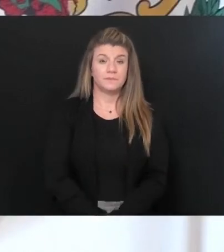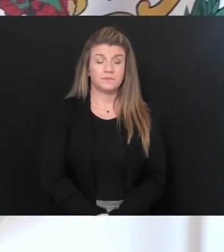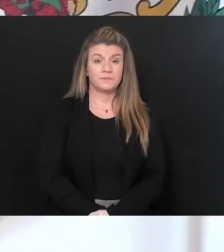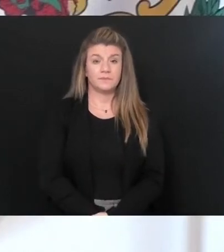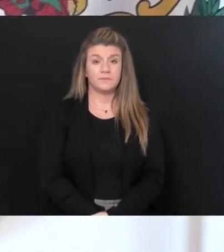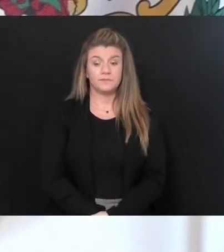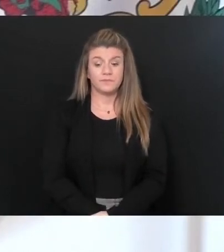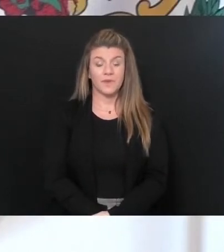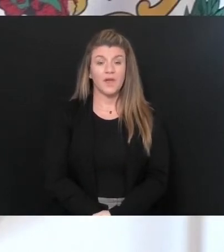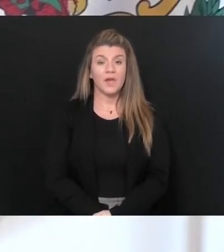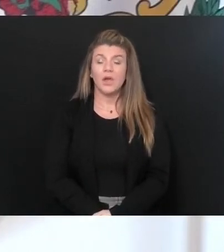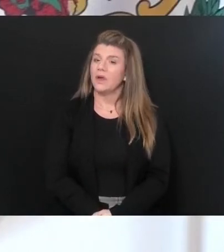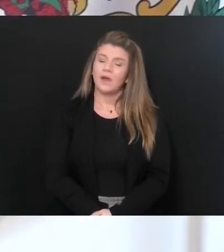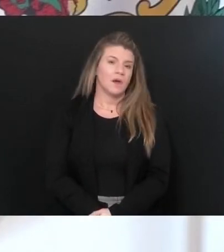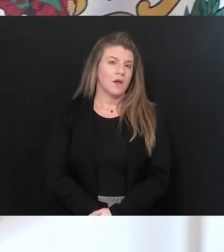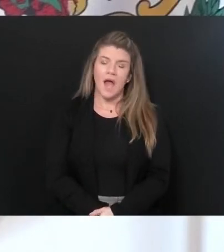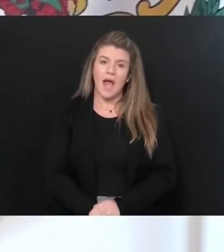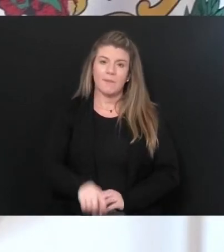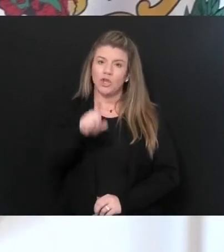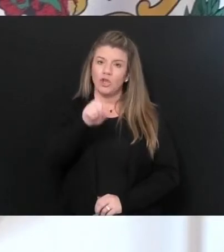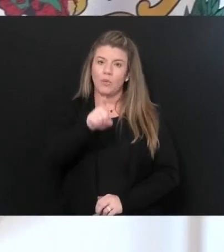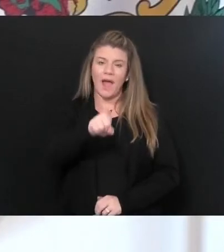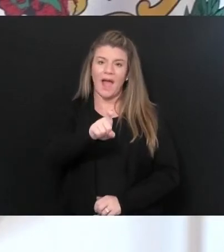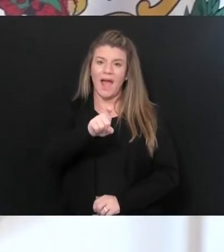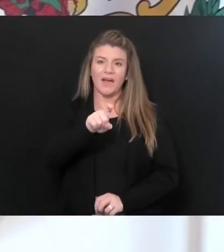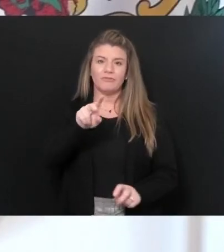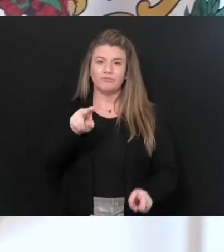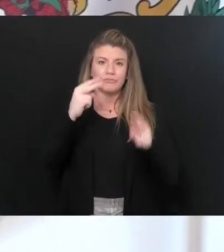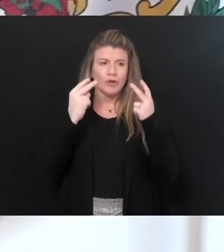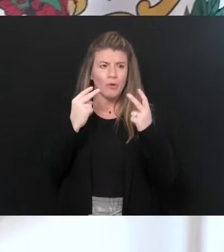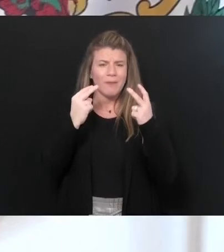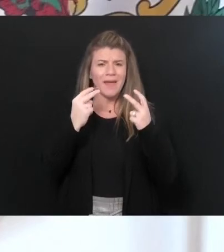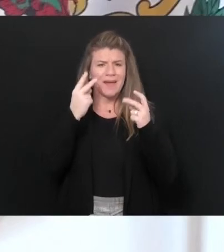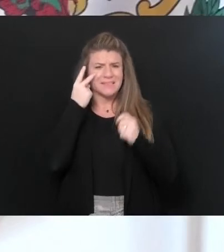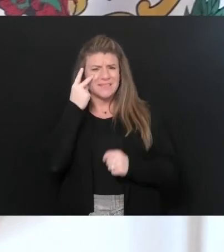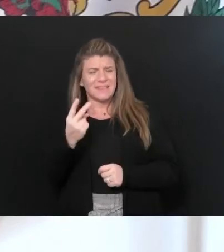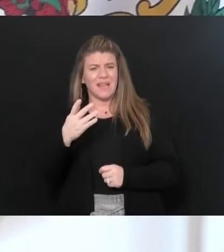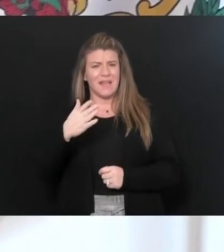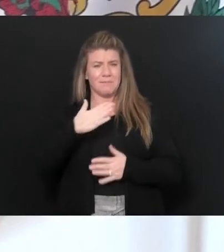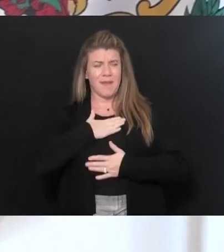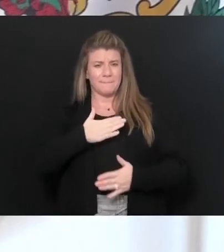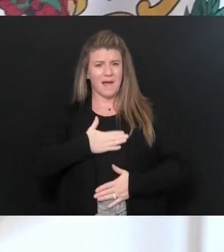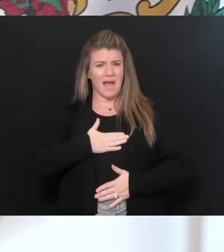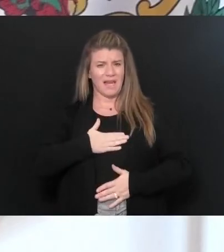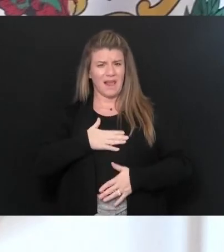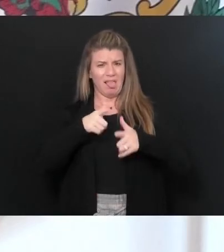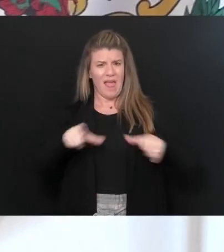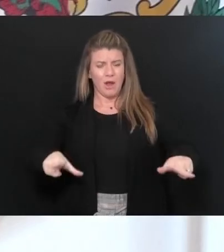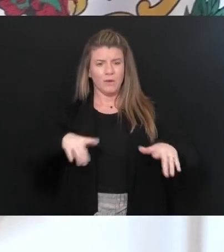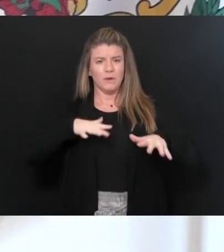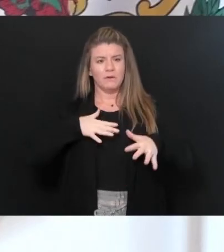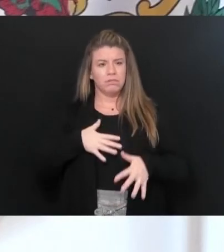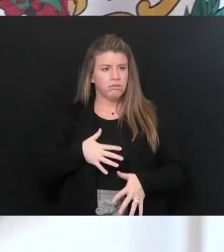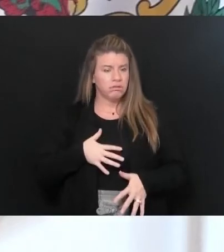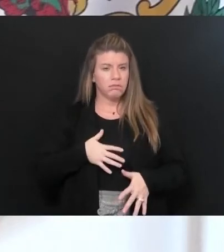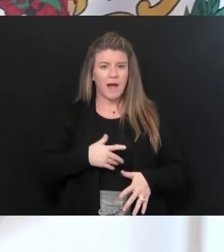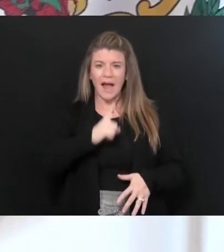You've got to hear me along the way sigh or say to myself, gosh, I hate this, and I